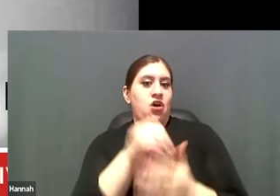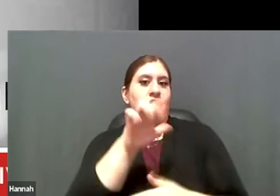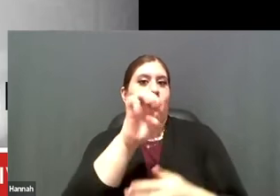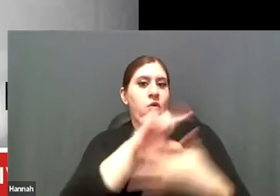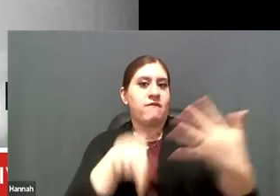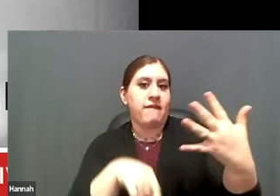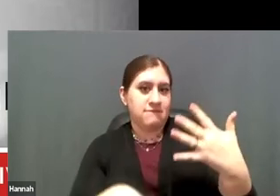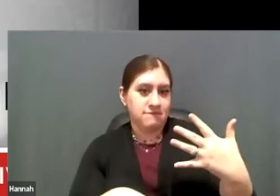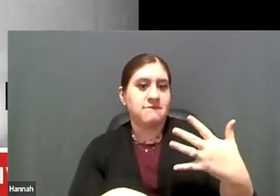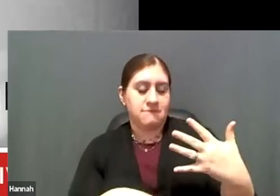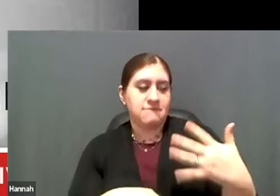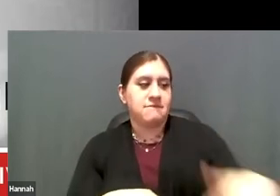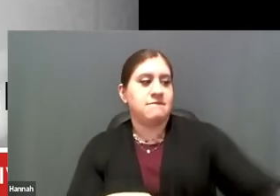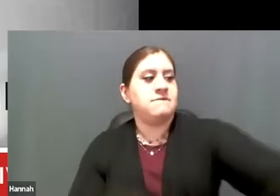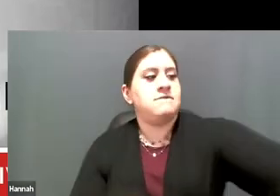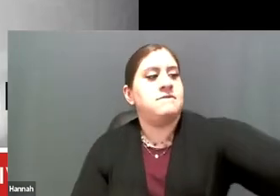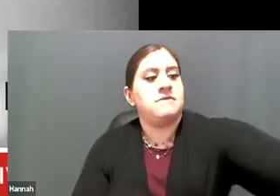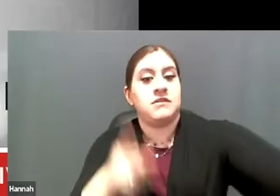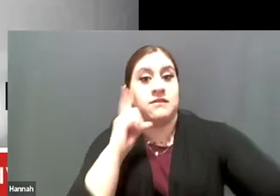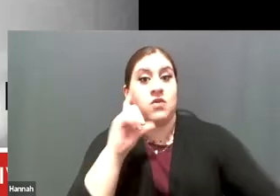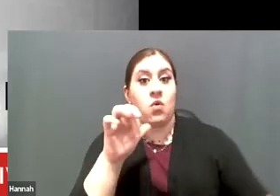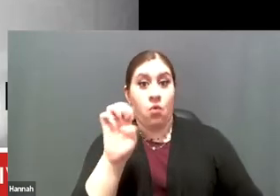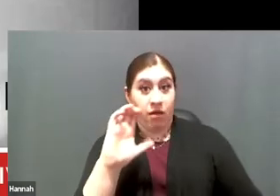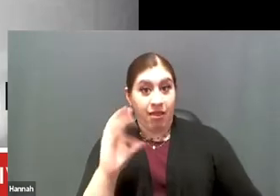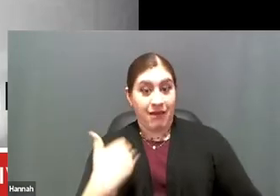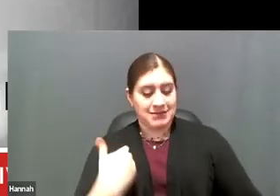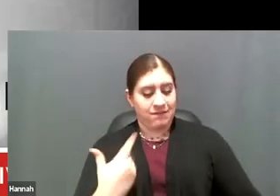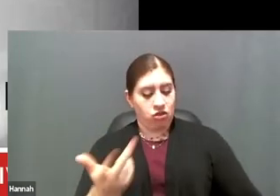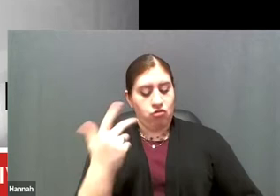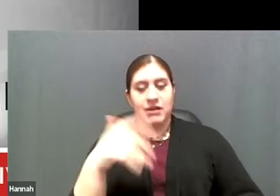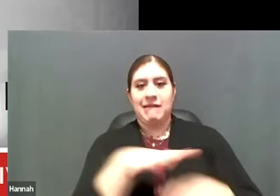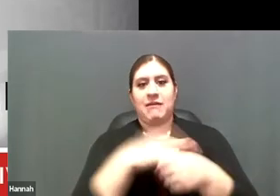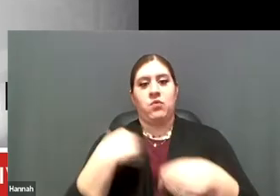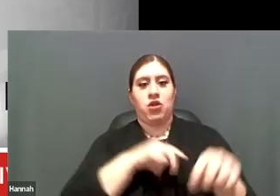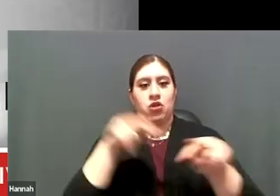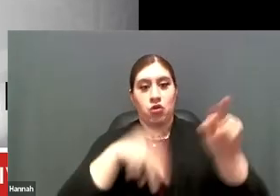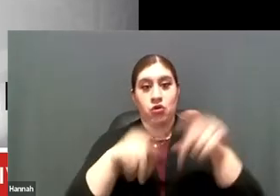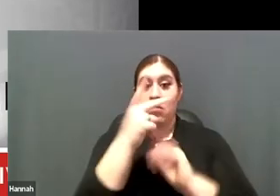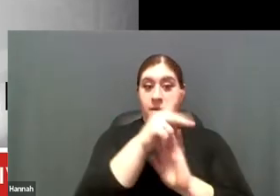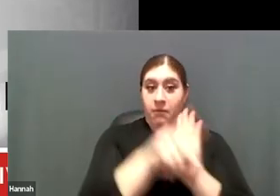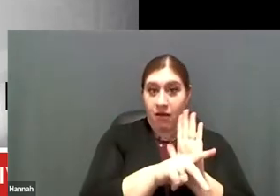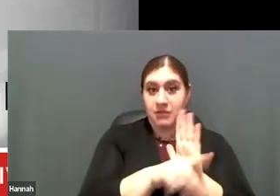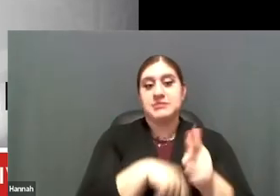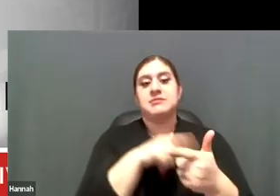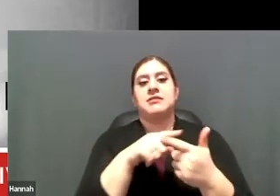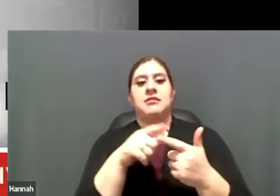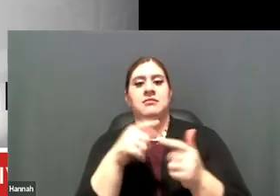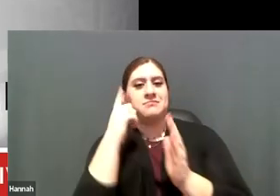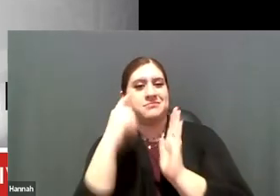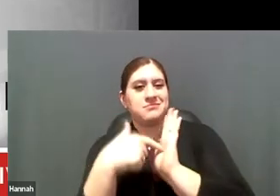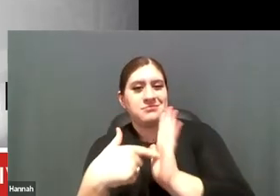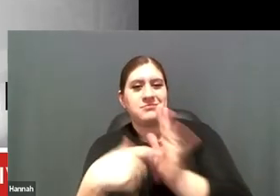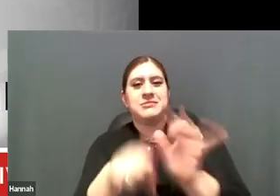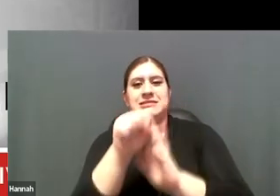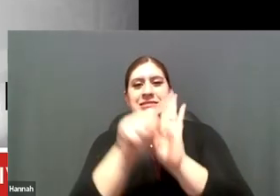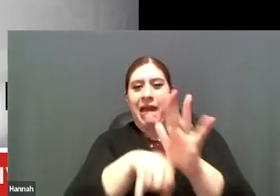Okay. Now, as well as the core courses, we also have 3 main areas that we look at. One is policy. For example, state